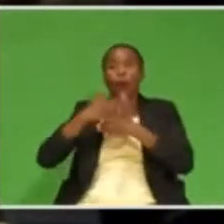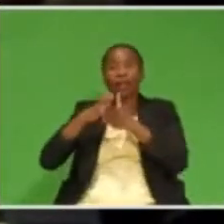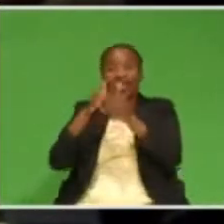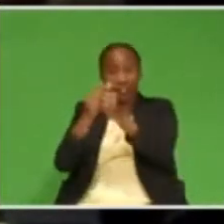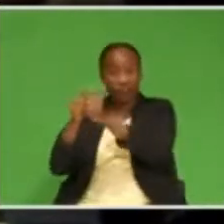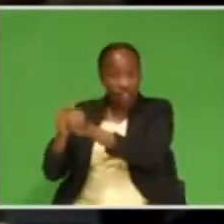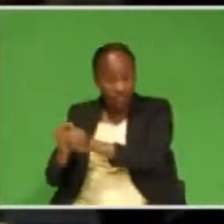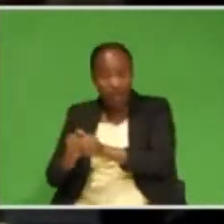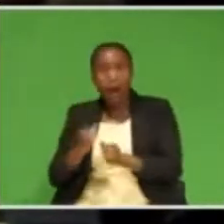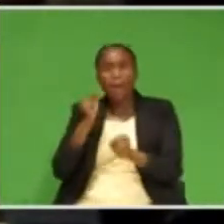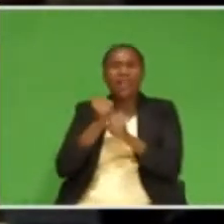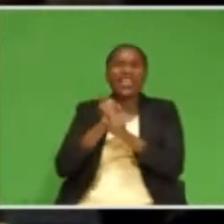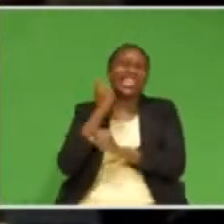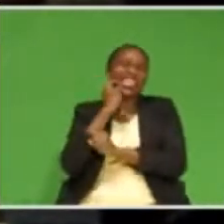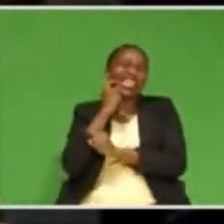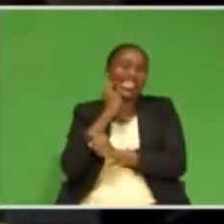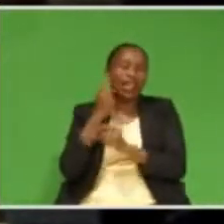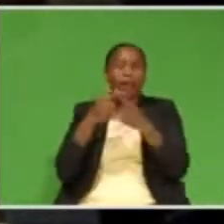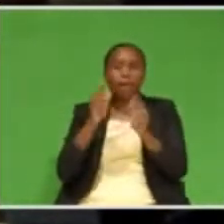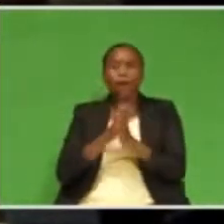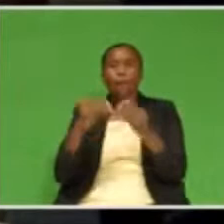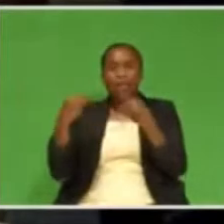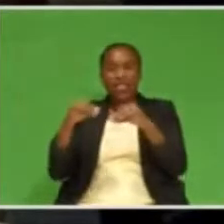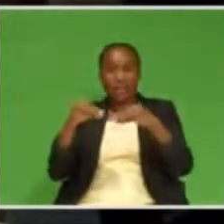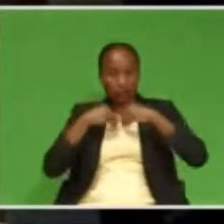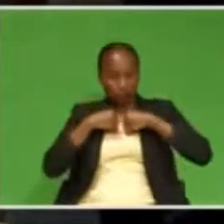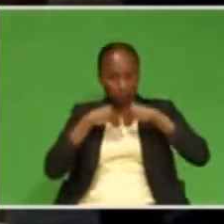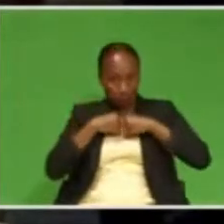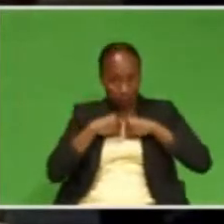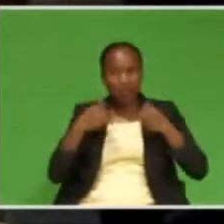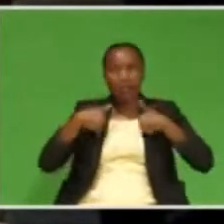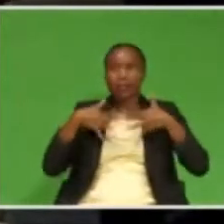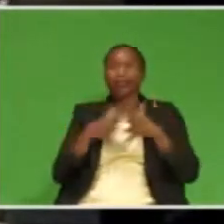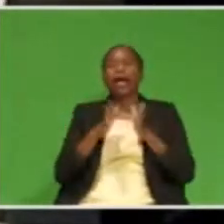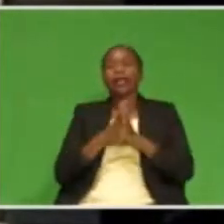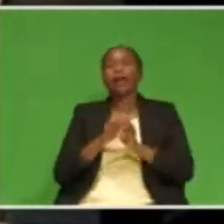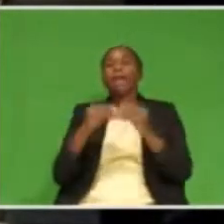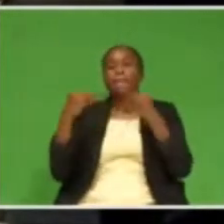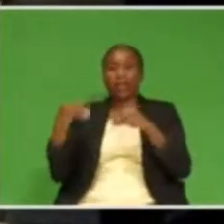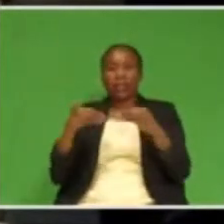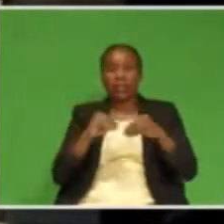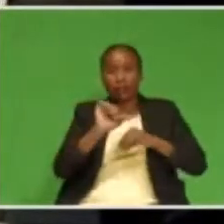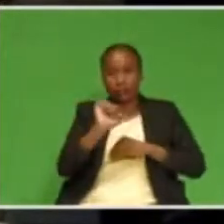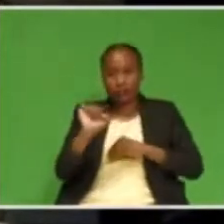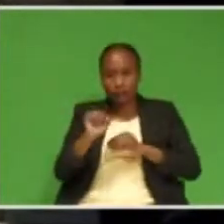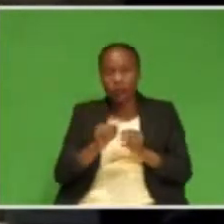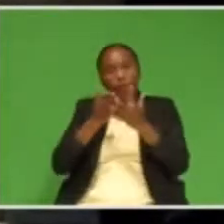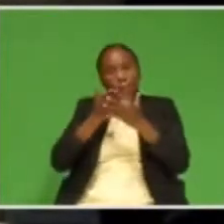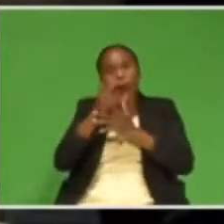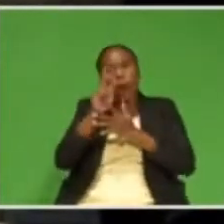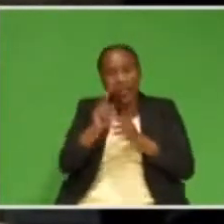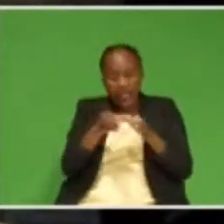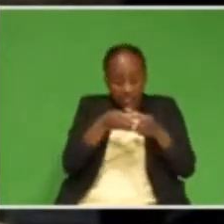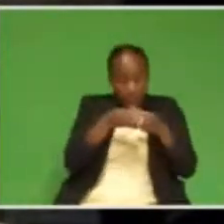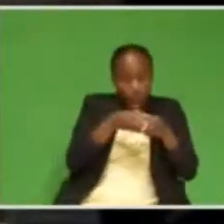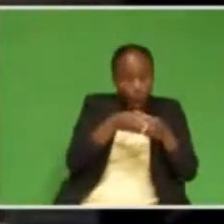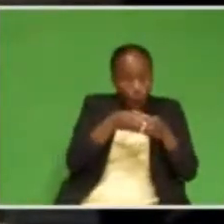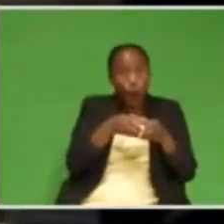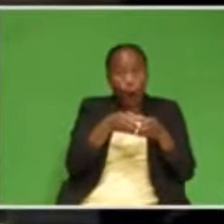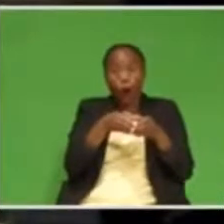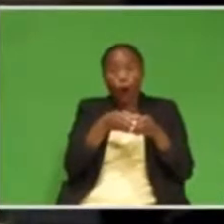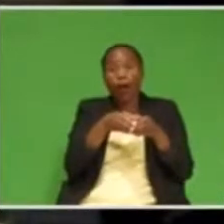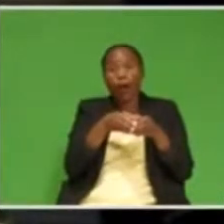it easier for entrepreneurs to start businesses. Through the Small Enterprise